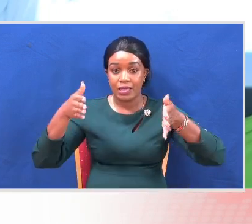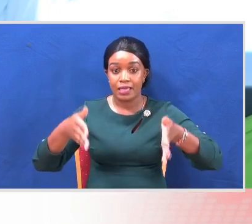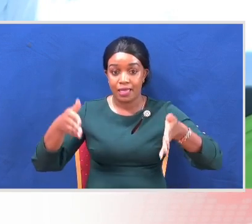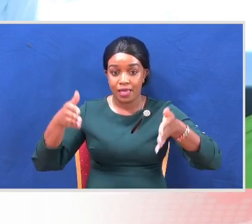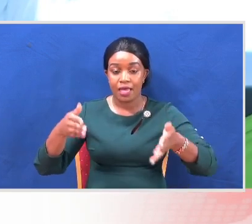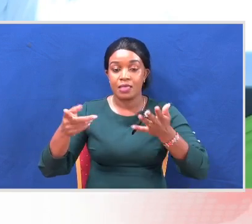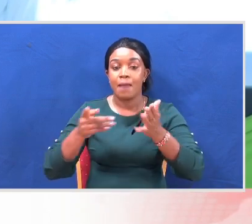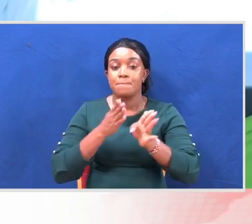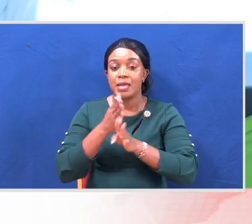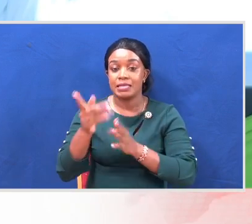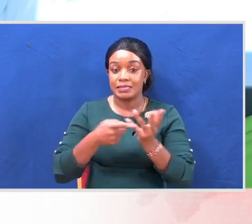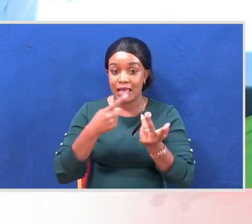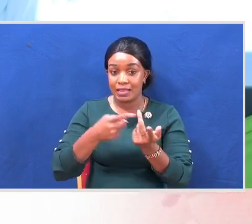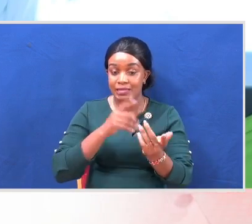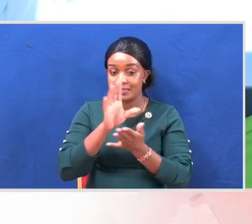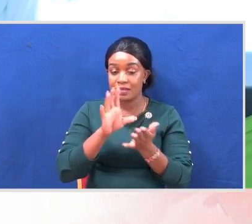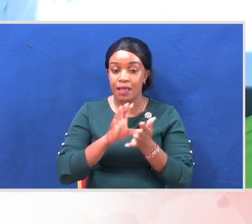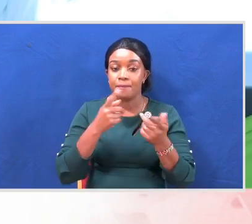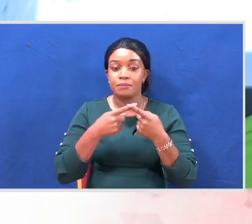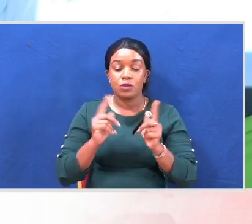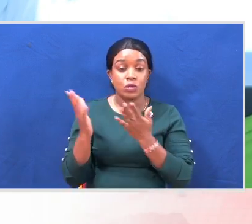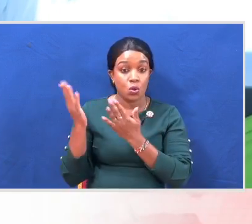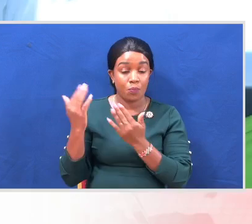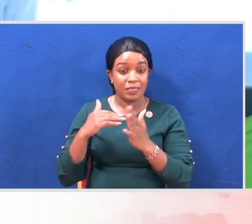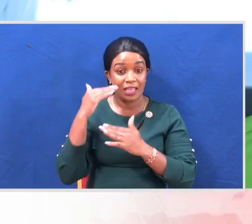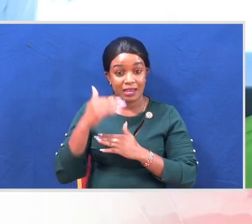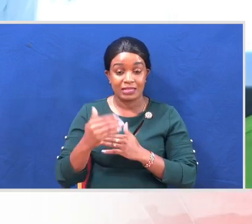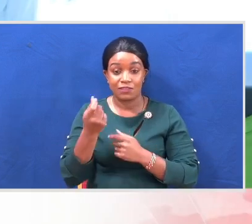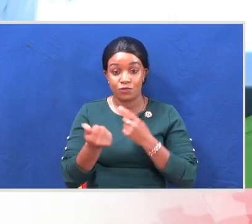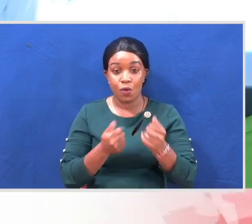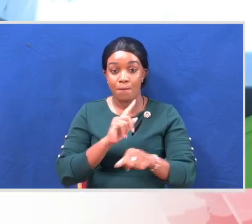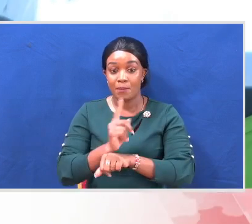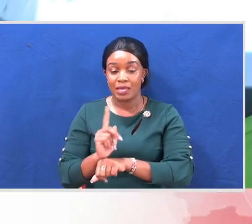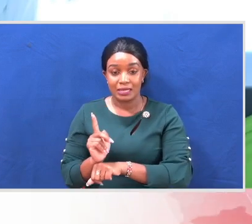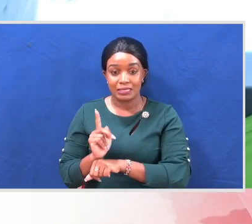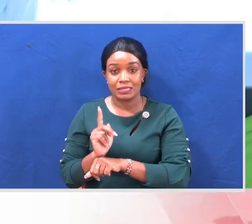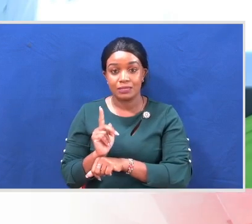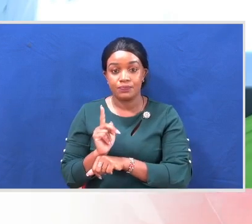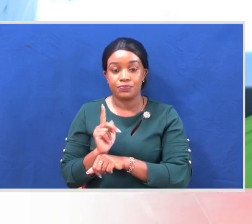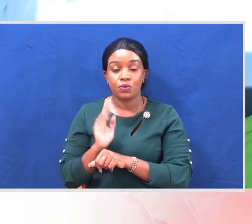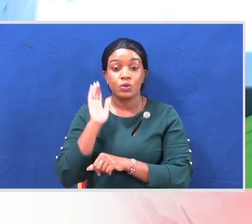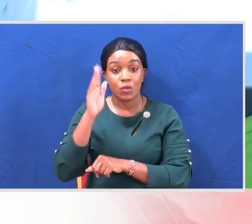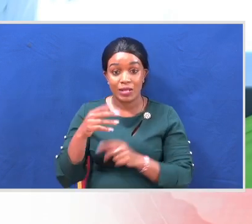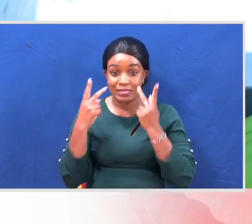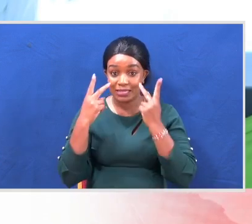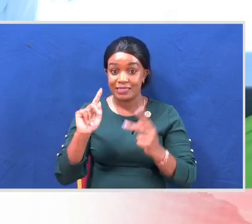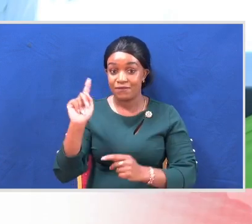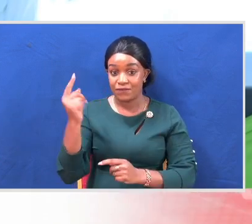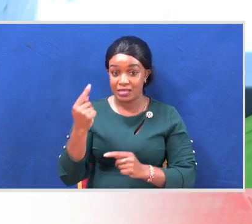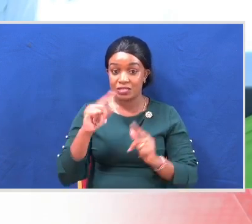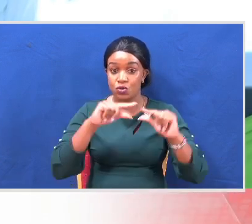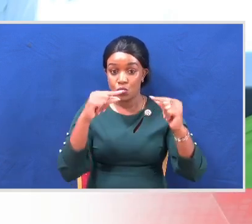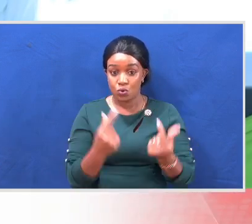main tallying center. But we anticipate in the next few minutes or so, we are going to see the first batch